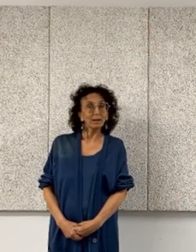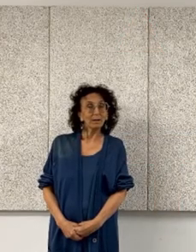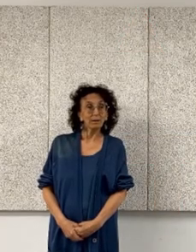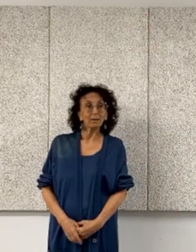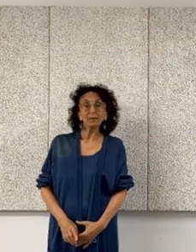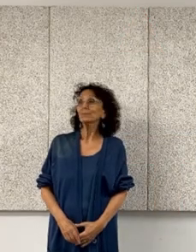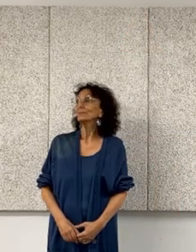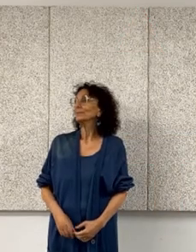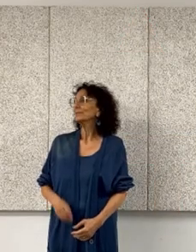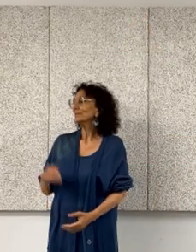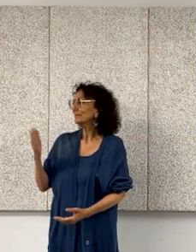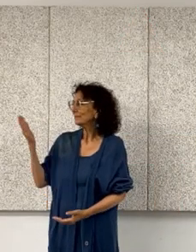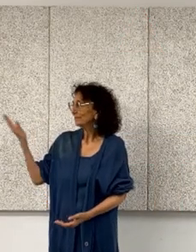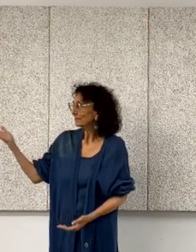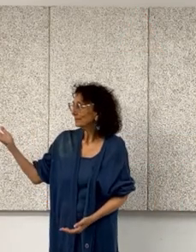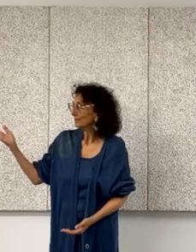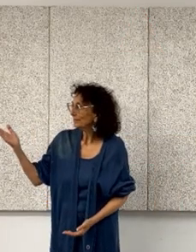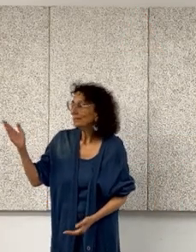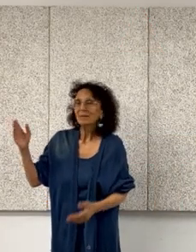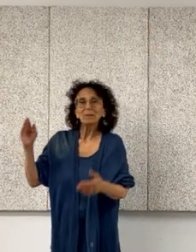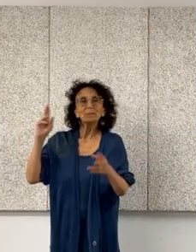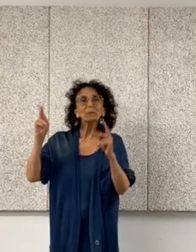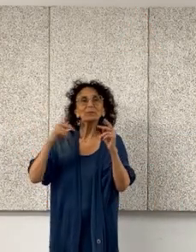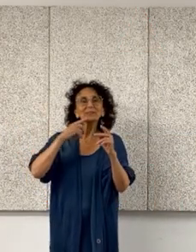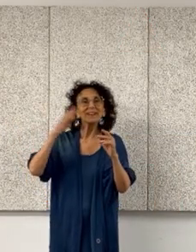Hello, everyone. We're starting.